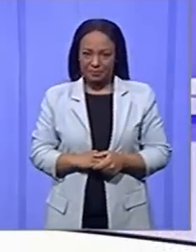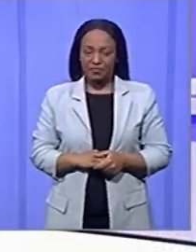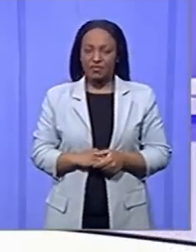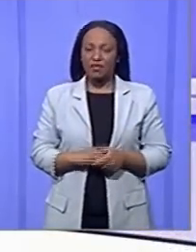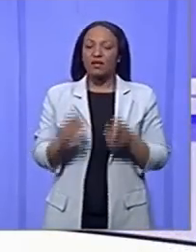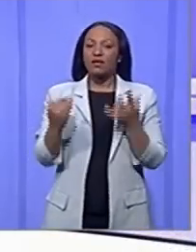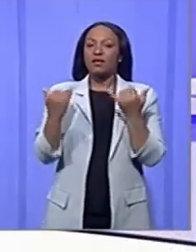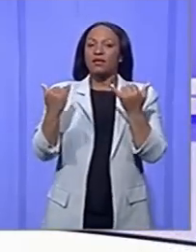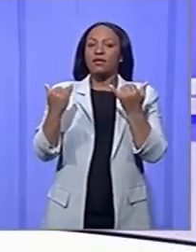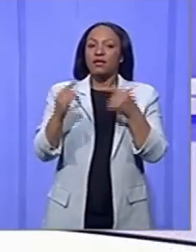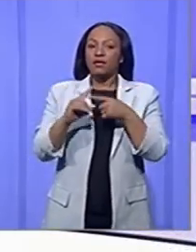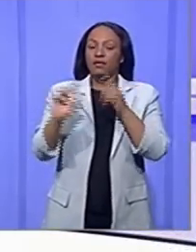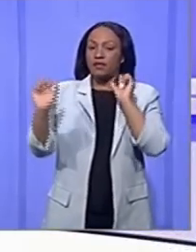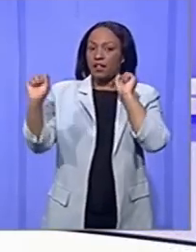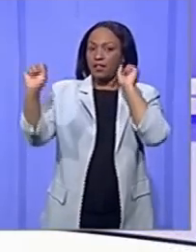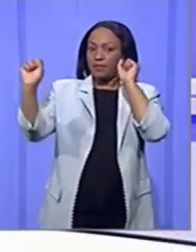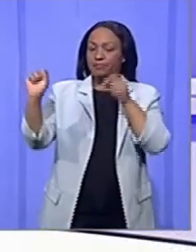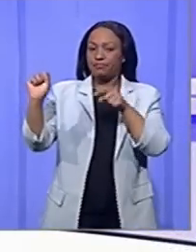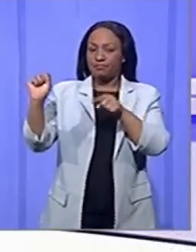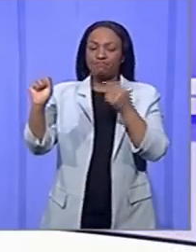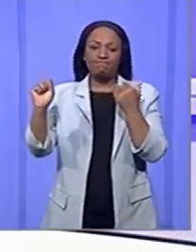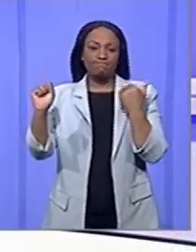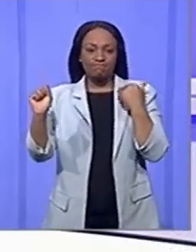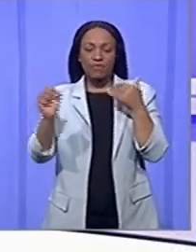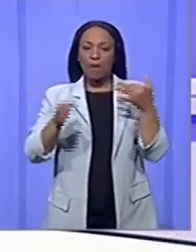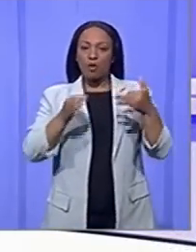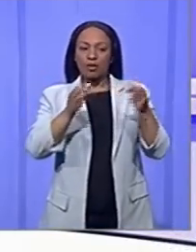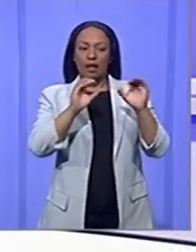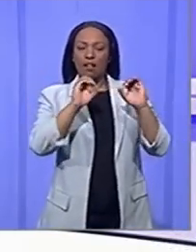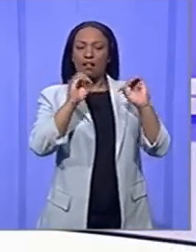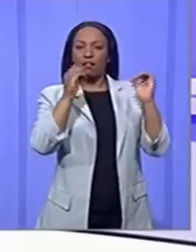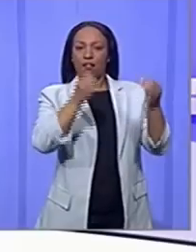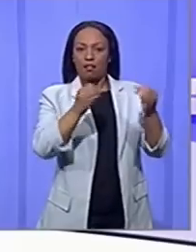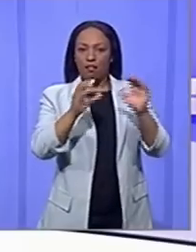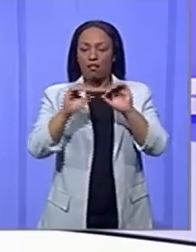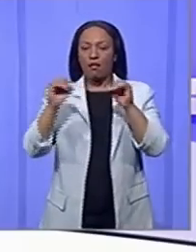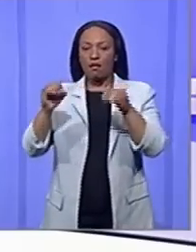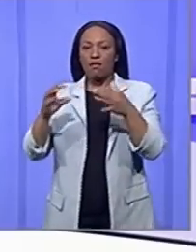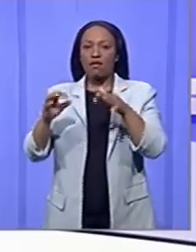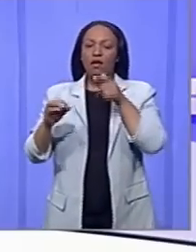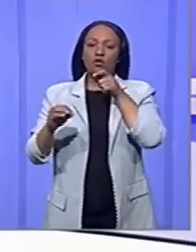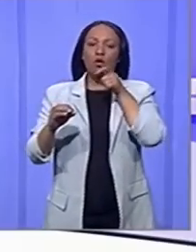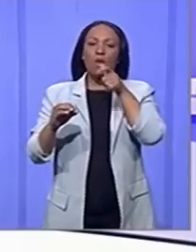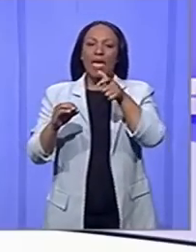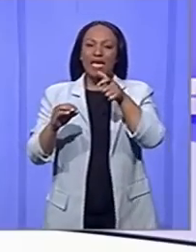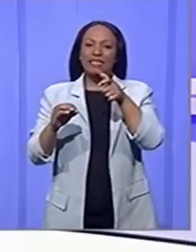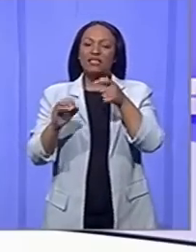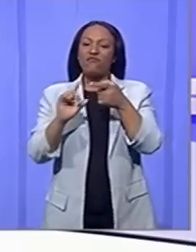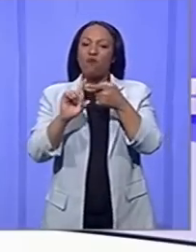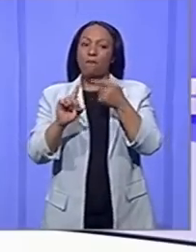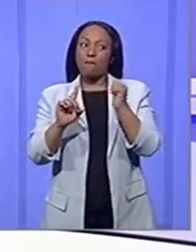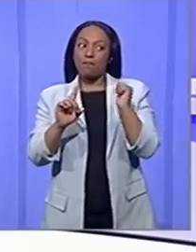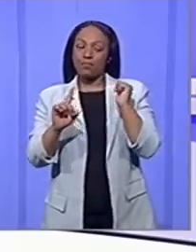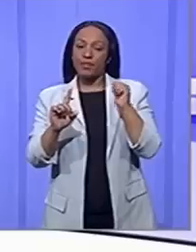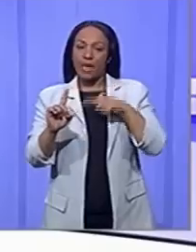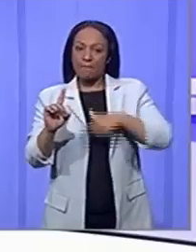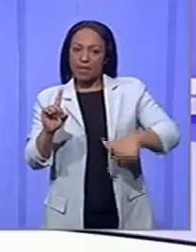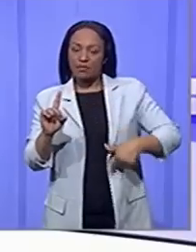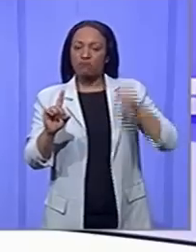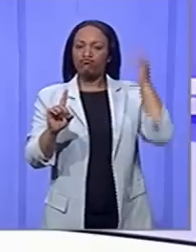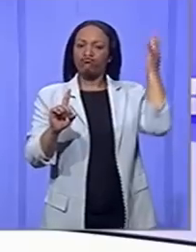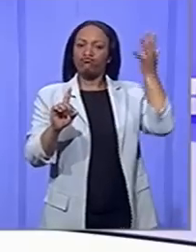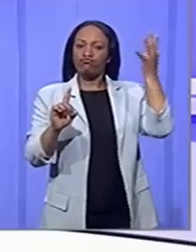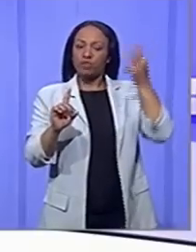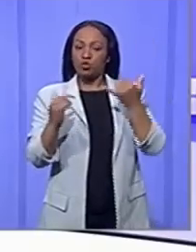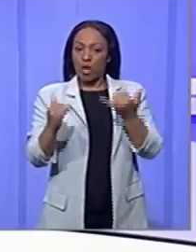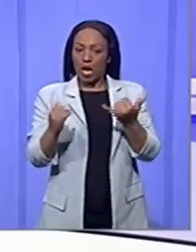Tsona re dithagola semmuso ka ditaba tse reng pejana mekga ya dipolotiki e ne e tshwaela puong ya mopresidente ya pulo ya palamente e bileng phirimaneng ya